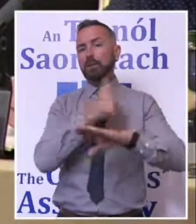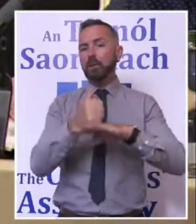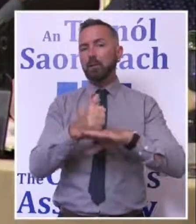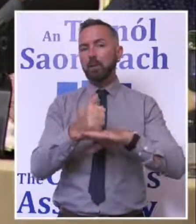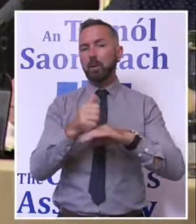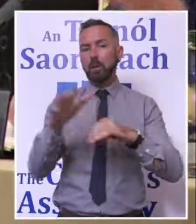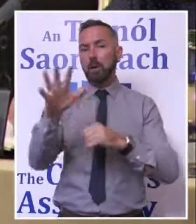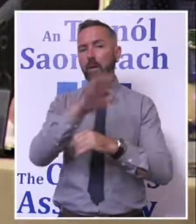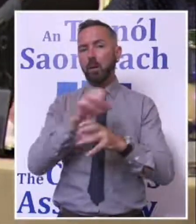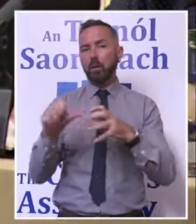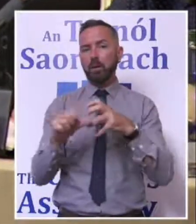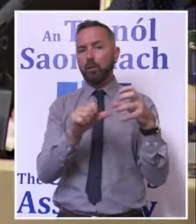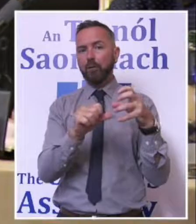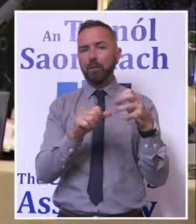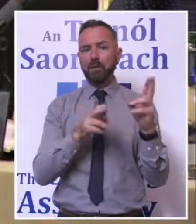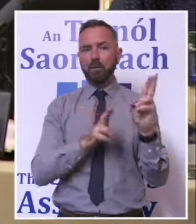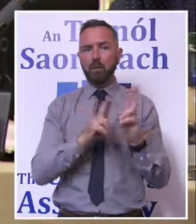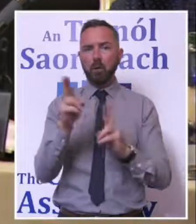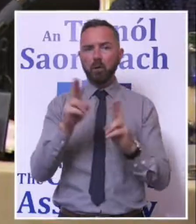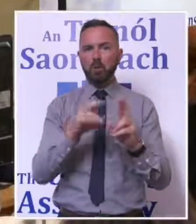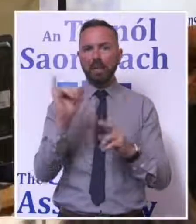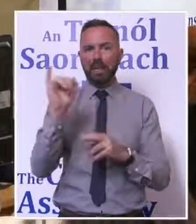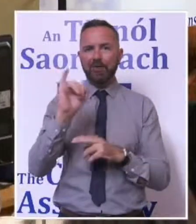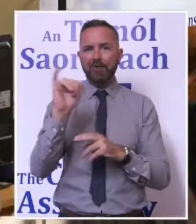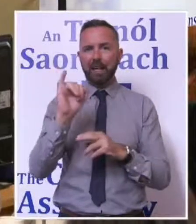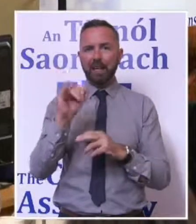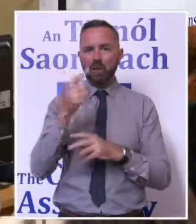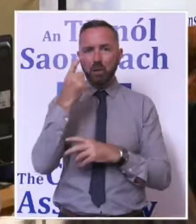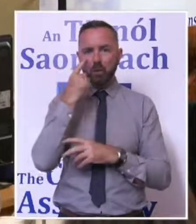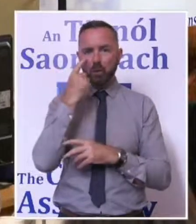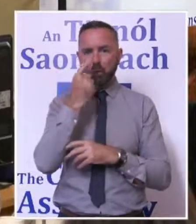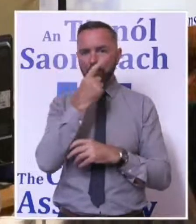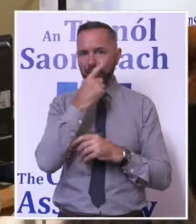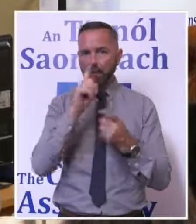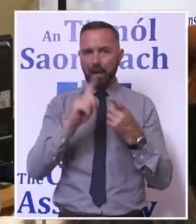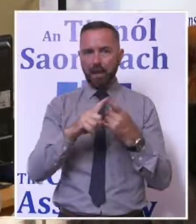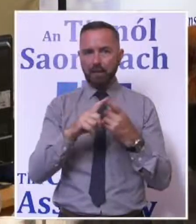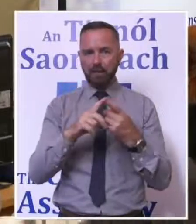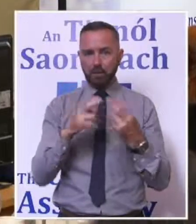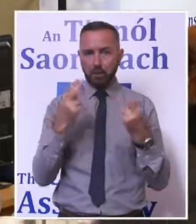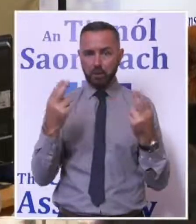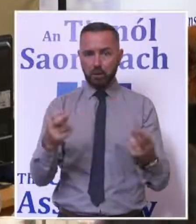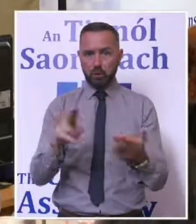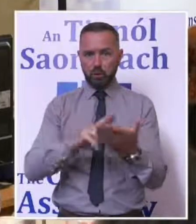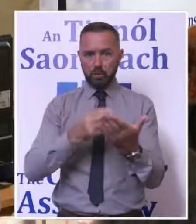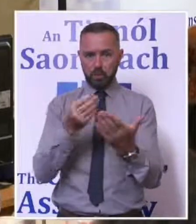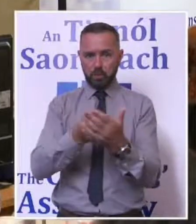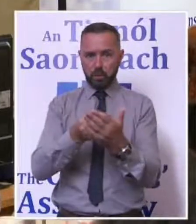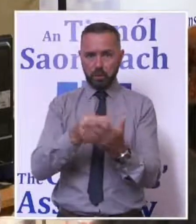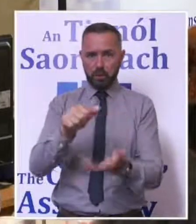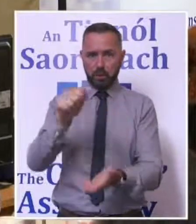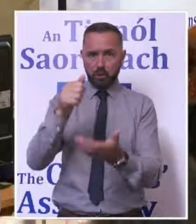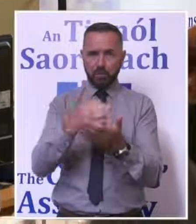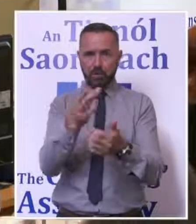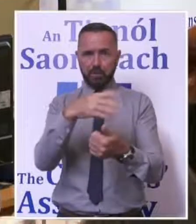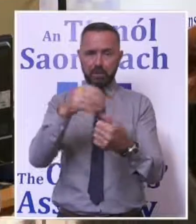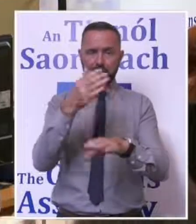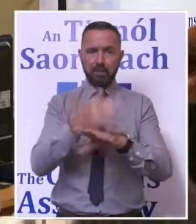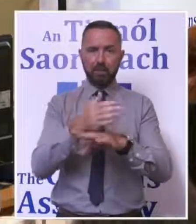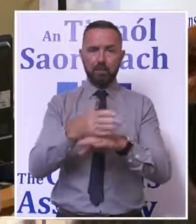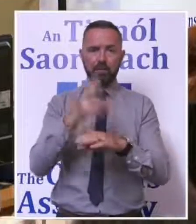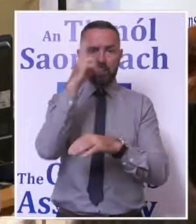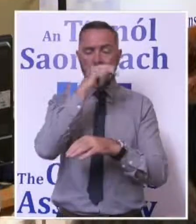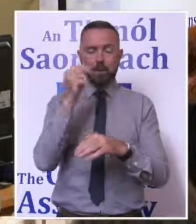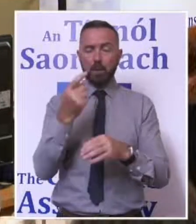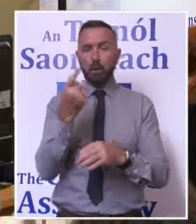ring-fenced, inflation-proofed, and so on. And I used, in some international thing, I say it was an example of a good